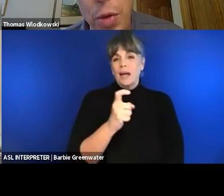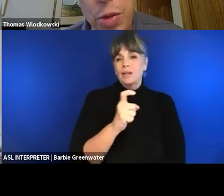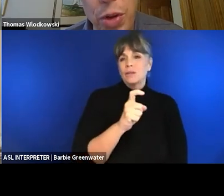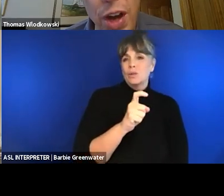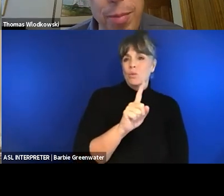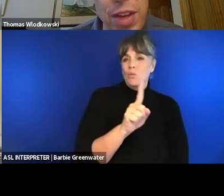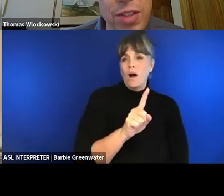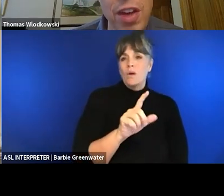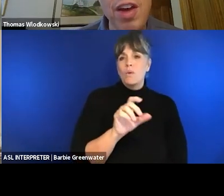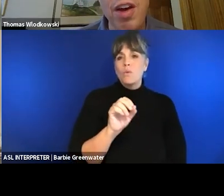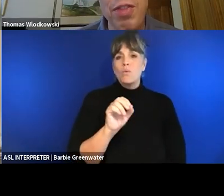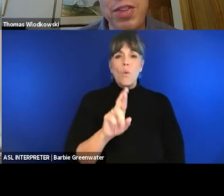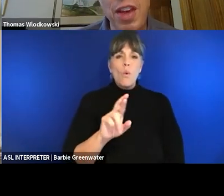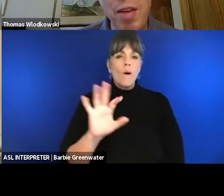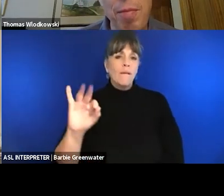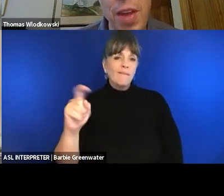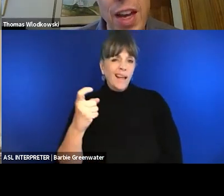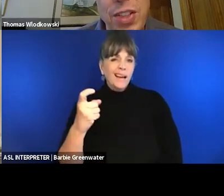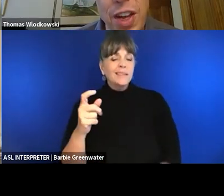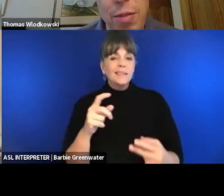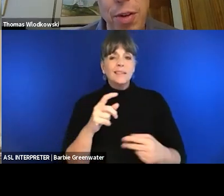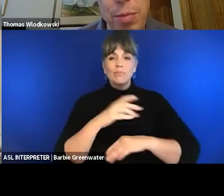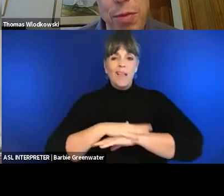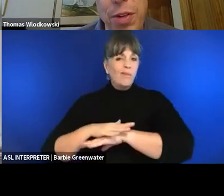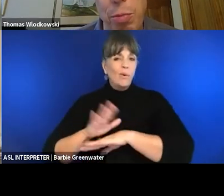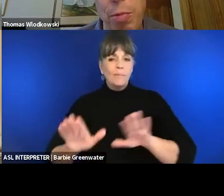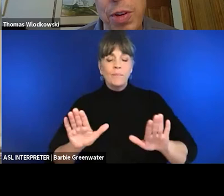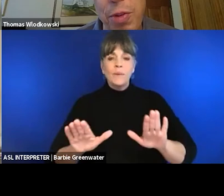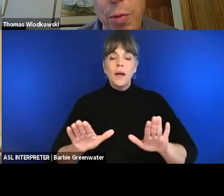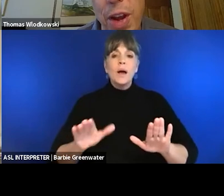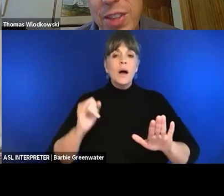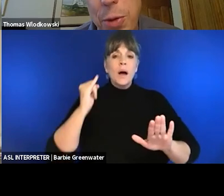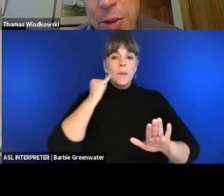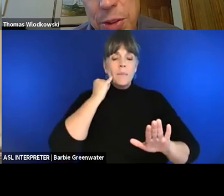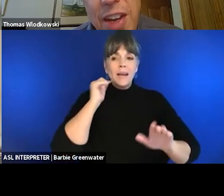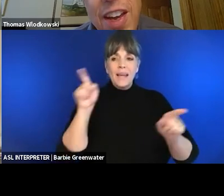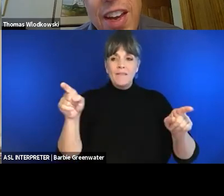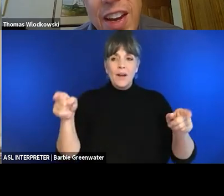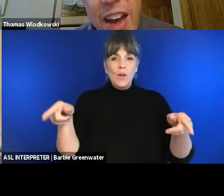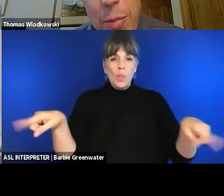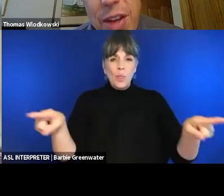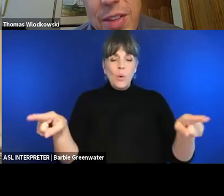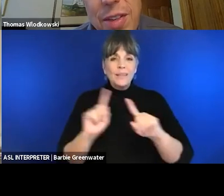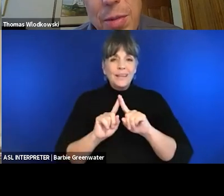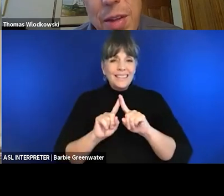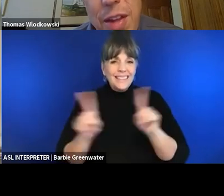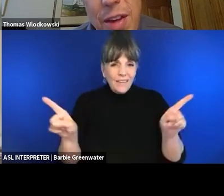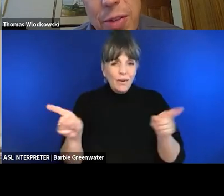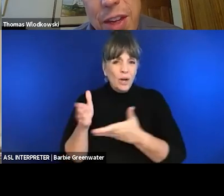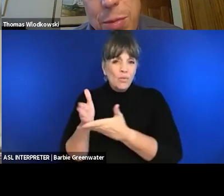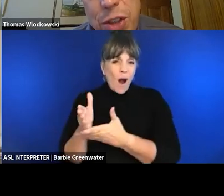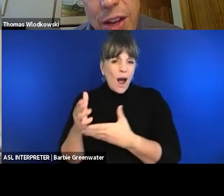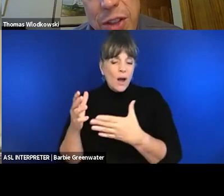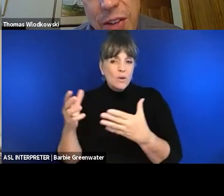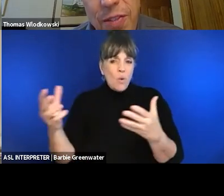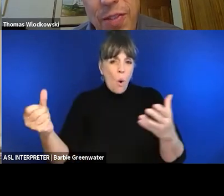getting multiple copies of the same asset from different rights holders, now it definitely